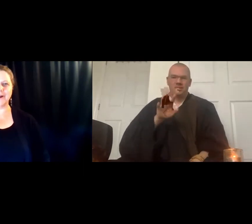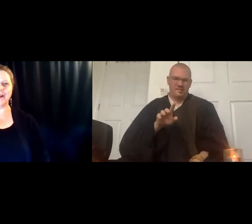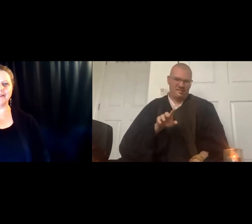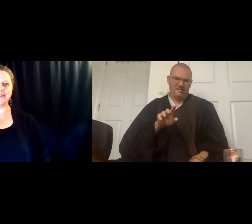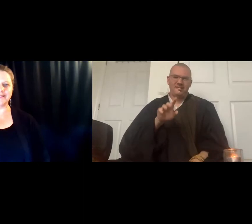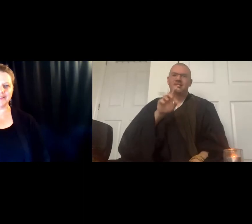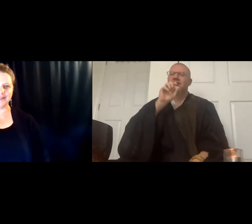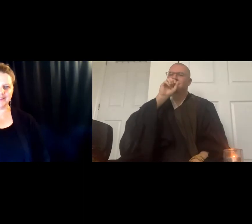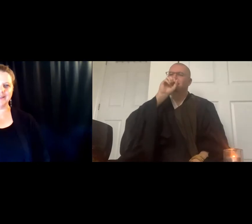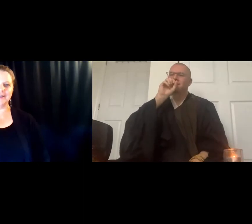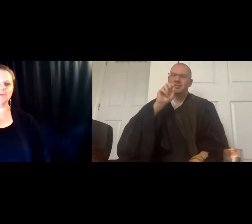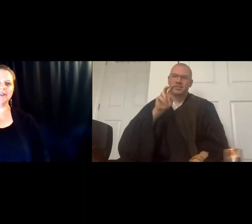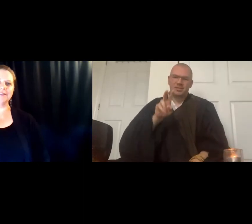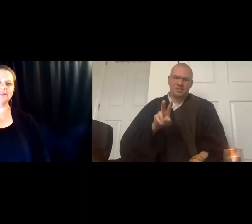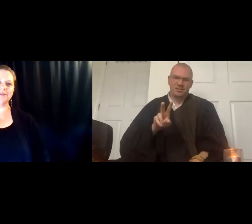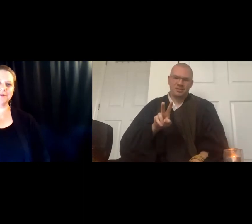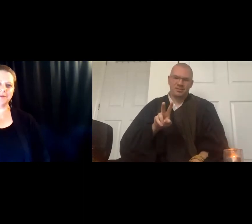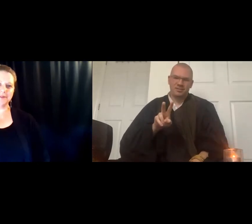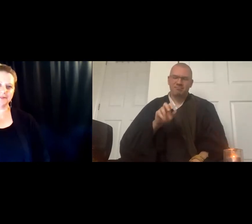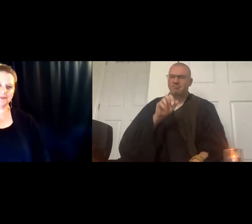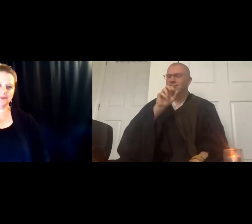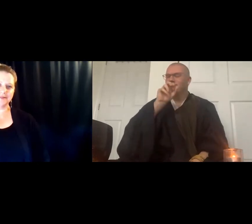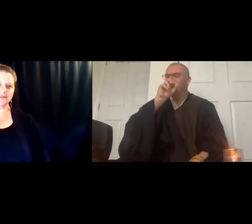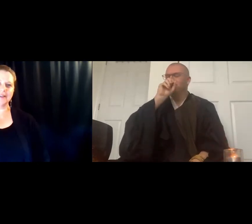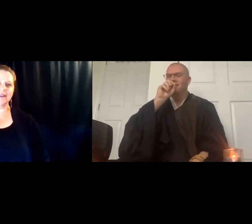breath 1, breath 2,